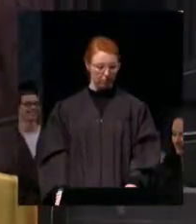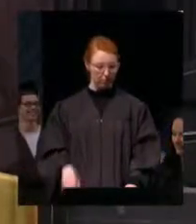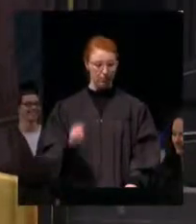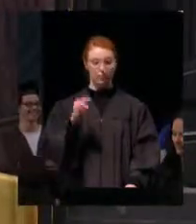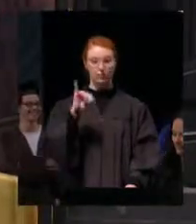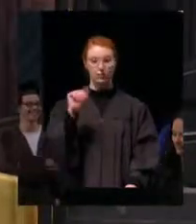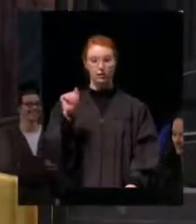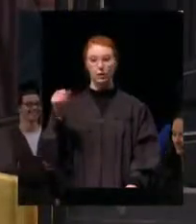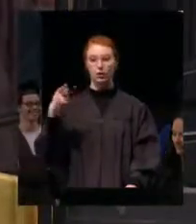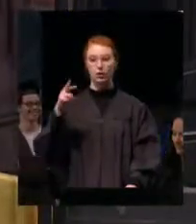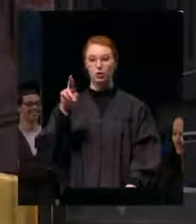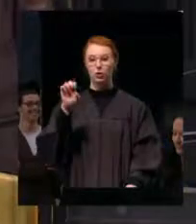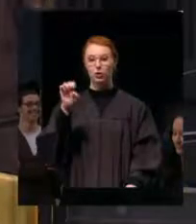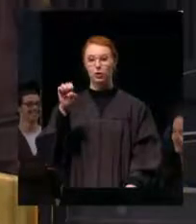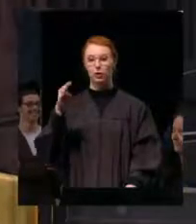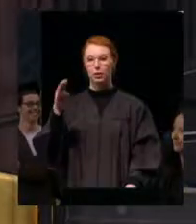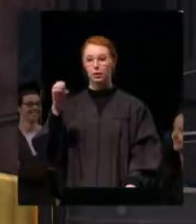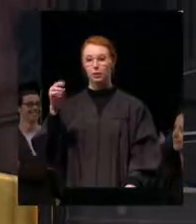Mia Grebovich.